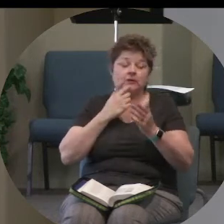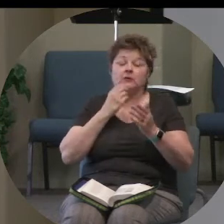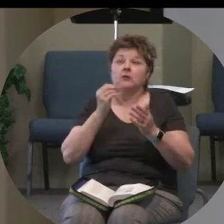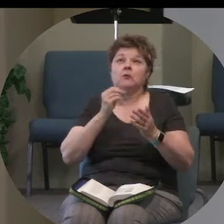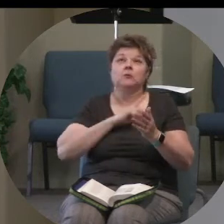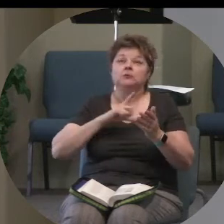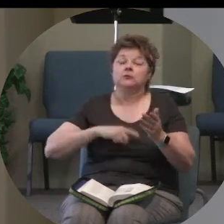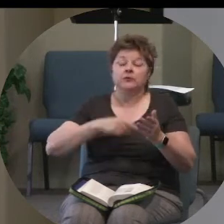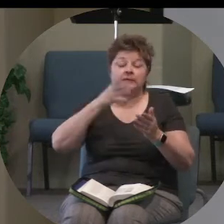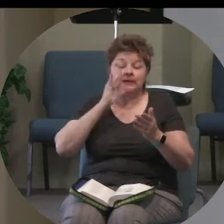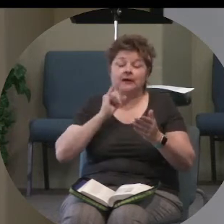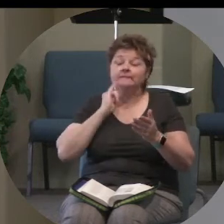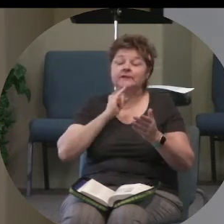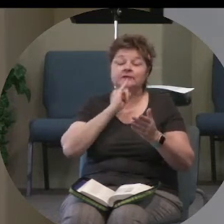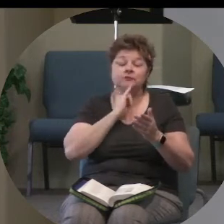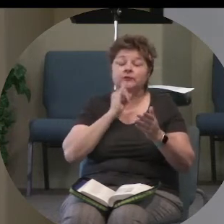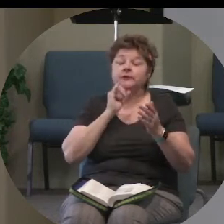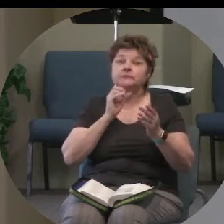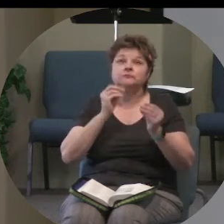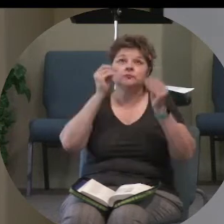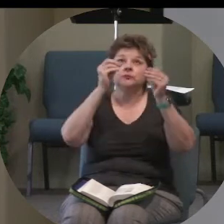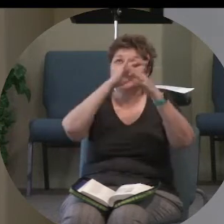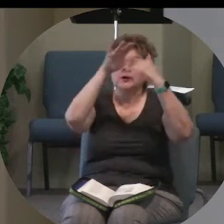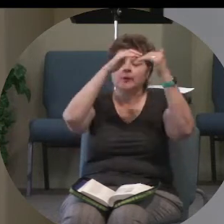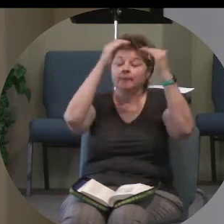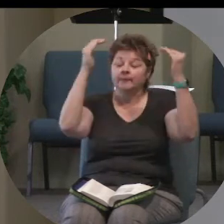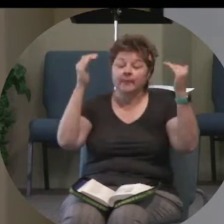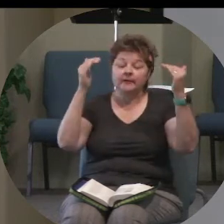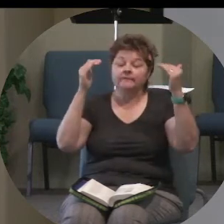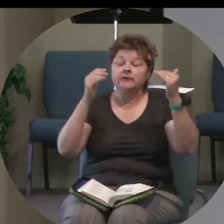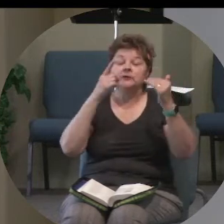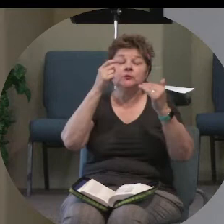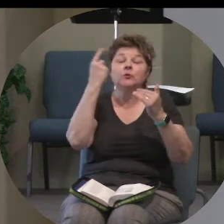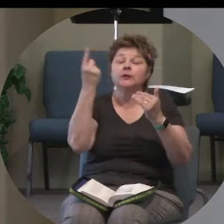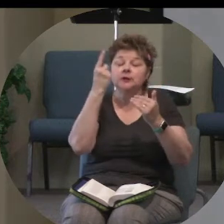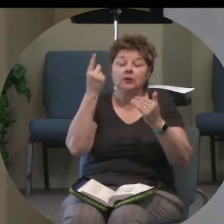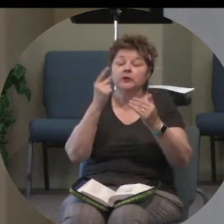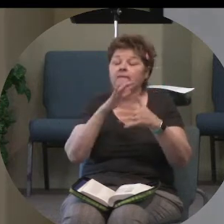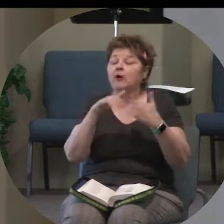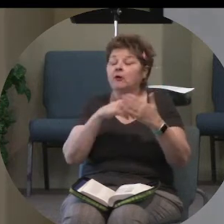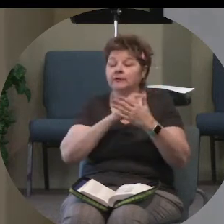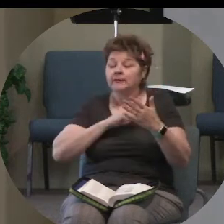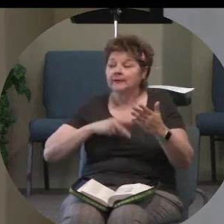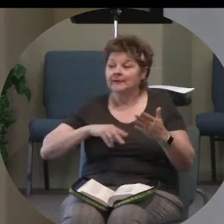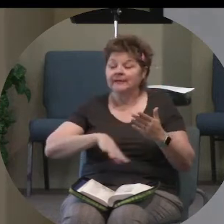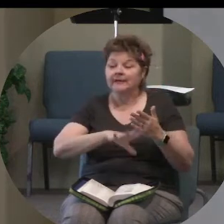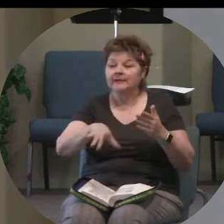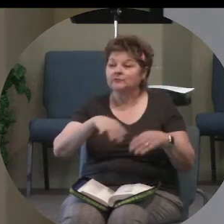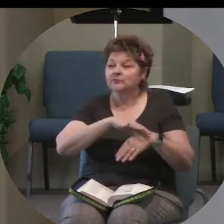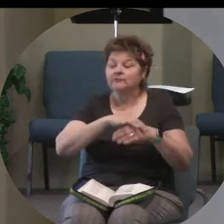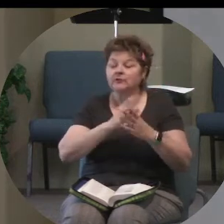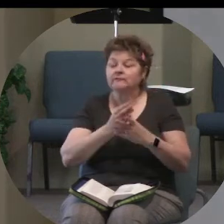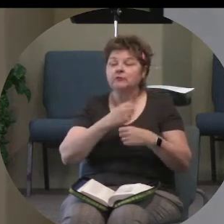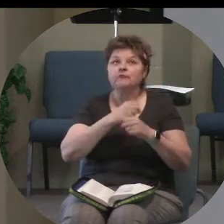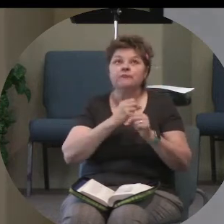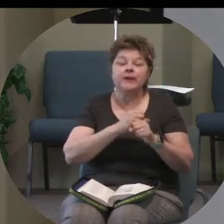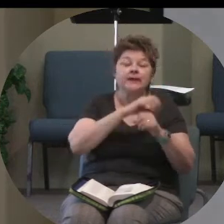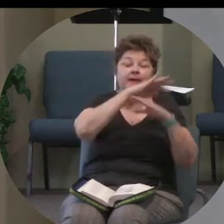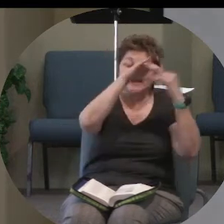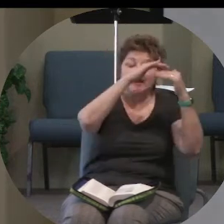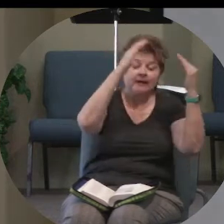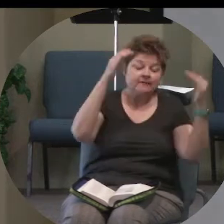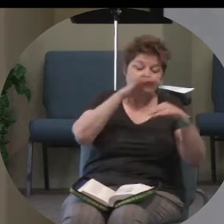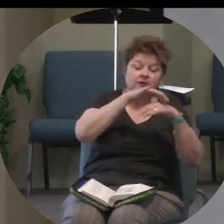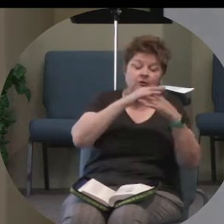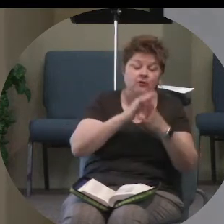of Israel, enthroned above the cherubim, you are the God, you alone of all the kingdoms of the earth. You have made heaven and earth. Incline your ear,